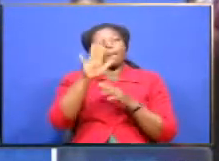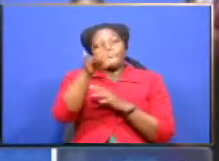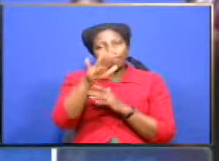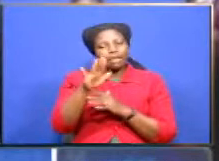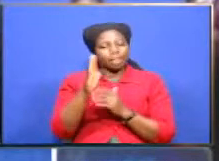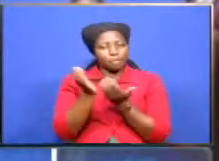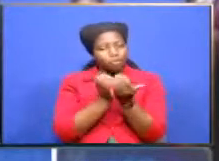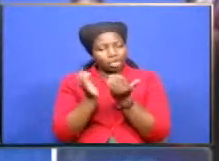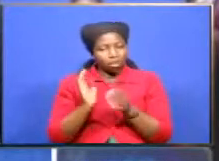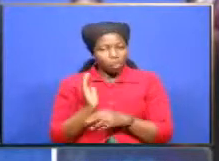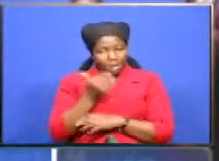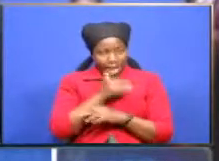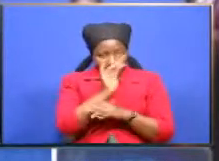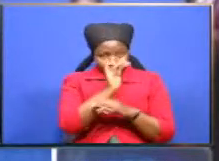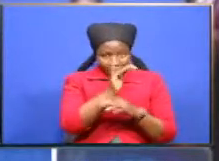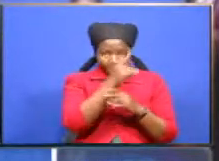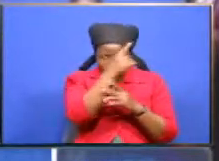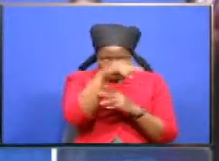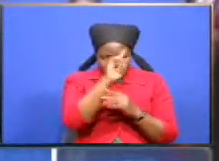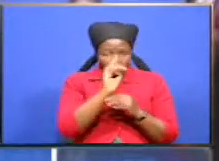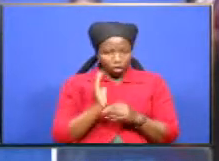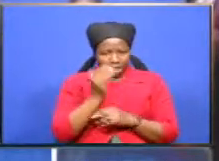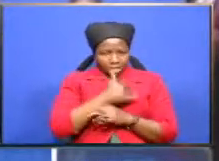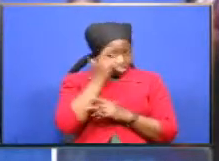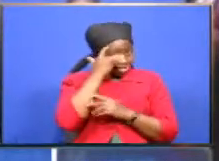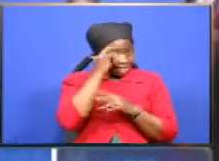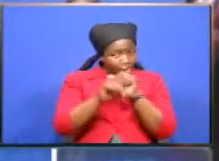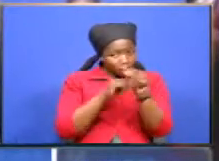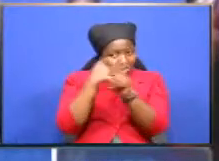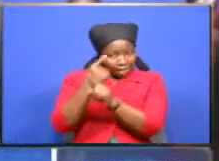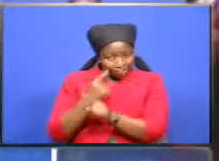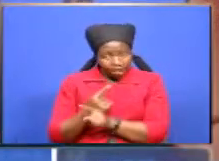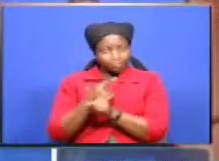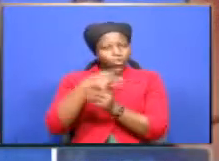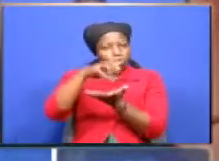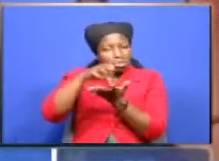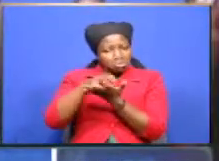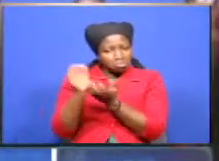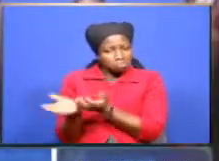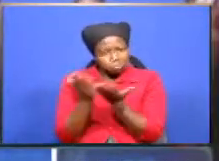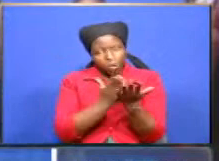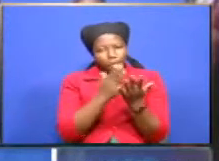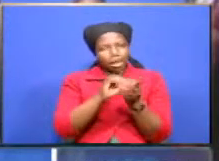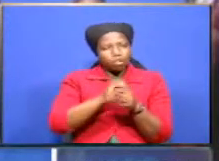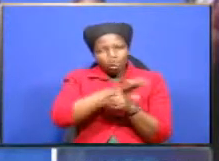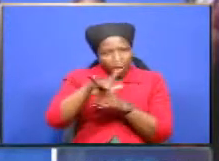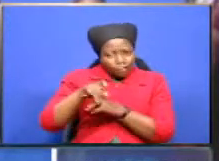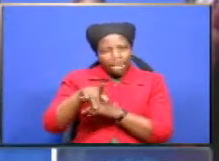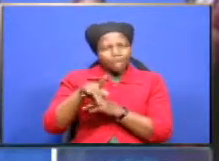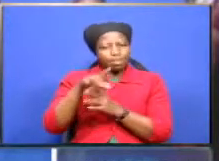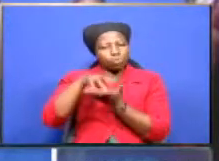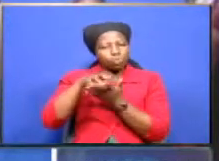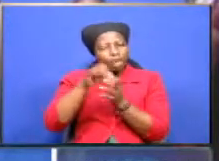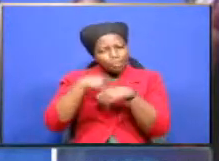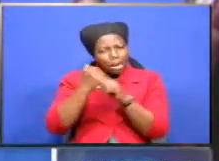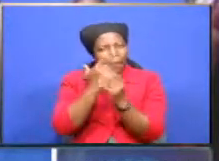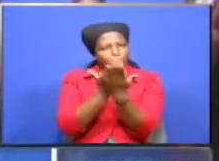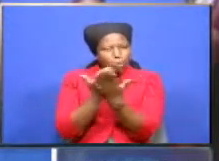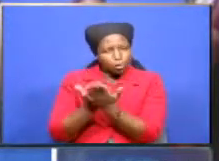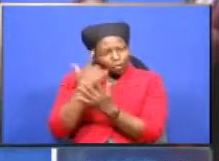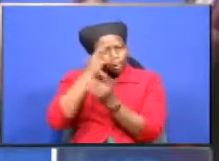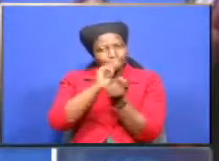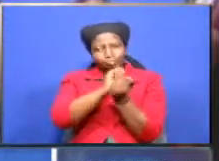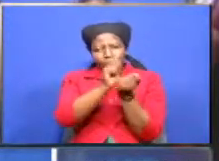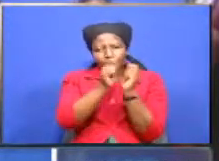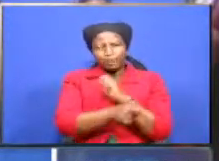requested the relevant committee to consider various circumstances brought forth by the COVID-19 situation and make proposals for amendments